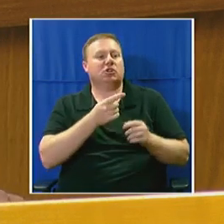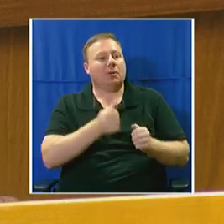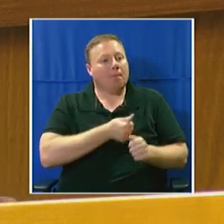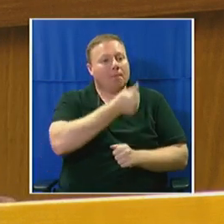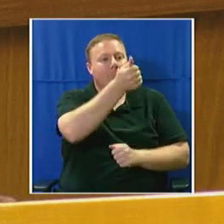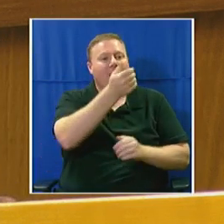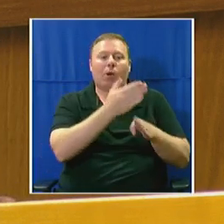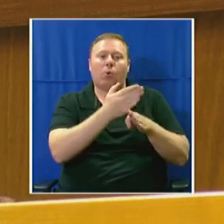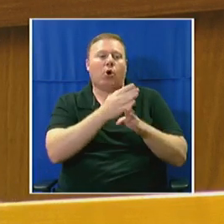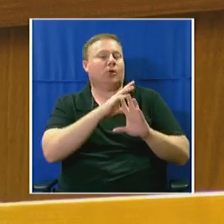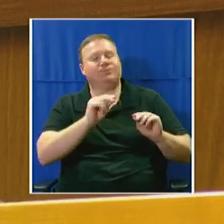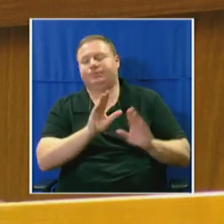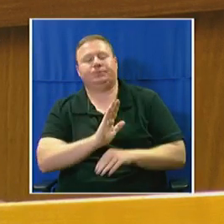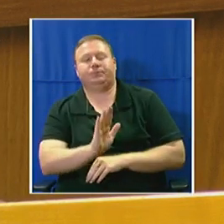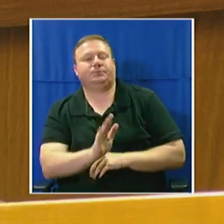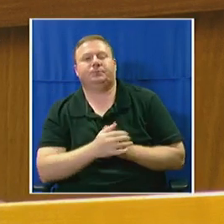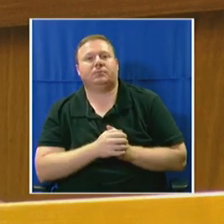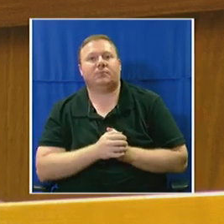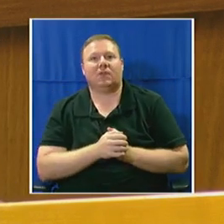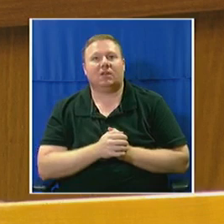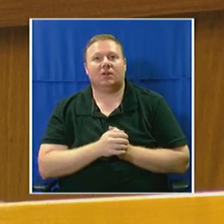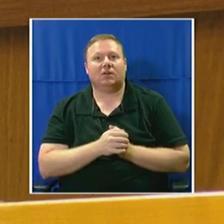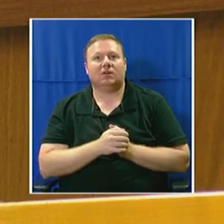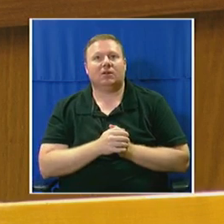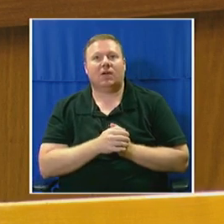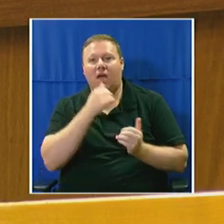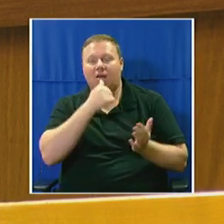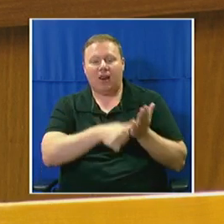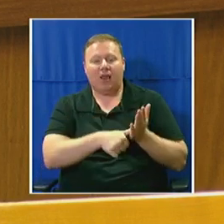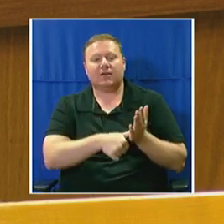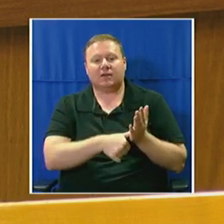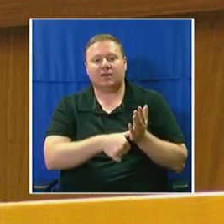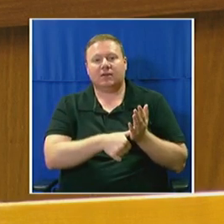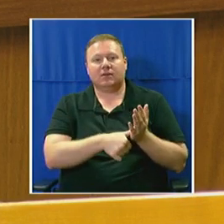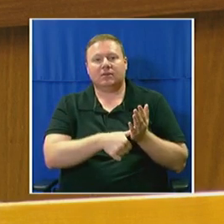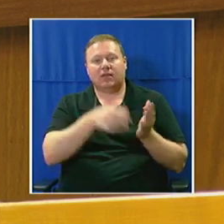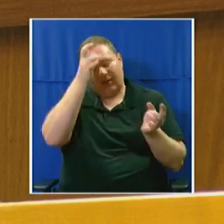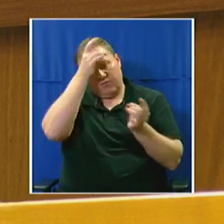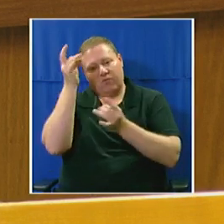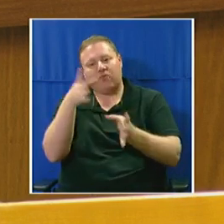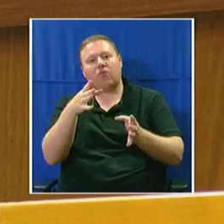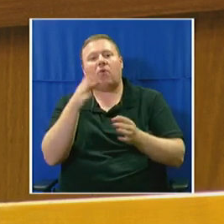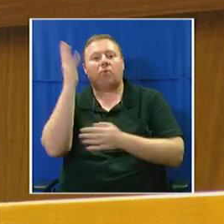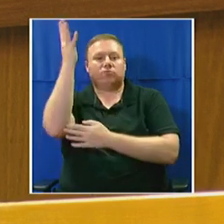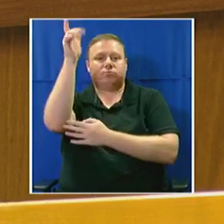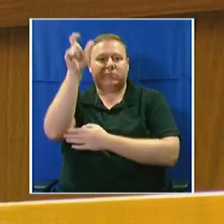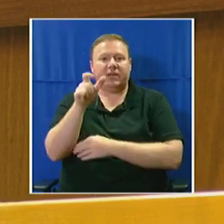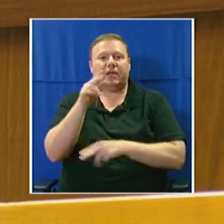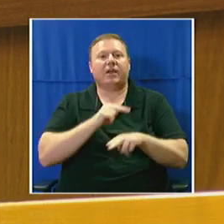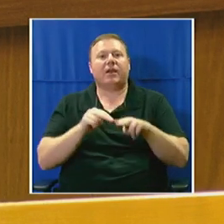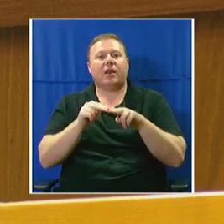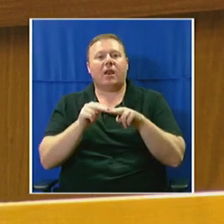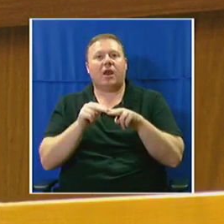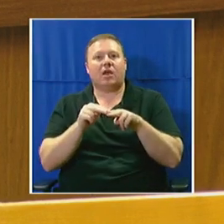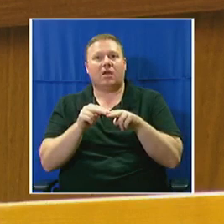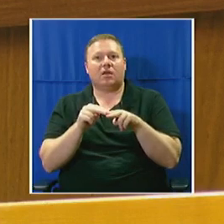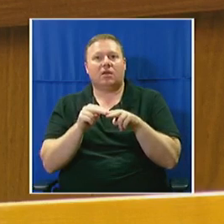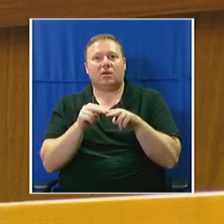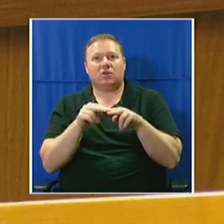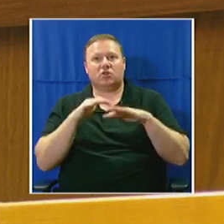J decided to accept the recommendations of the inquiry the president made the decision not to have